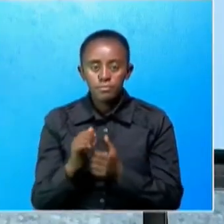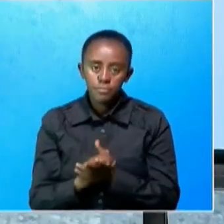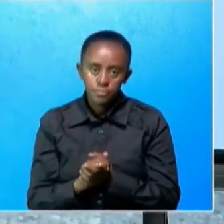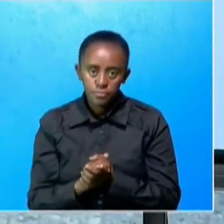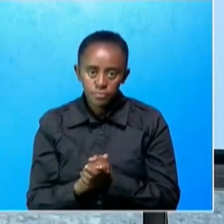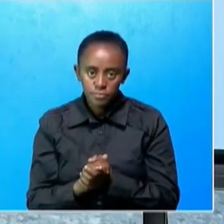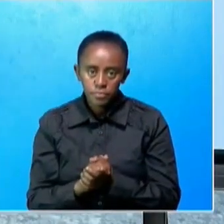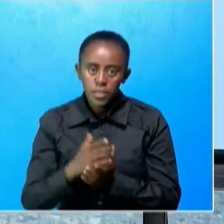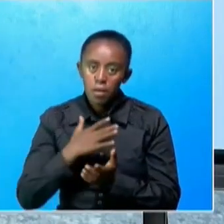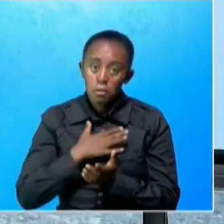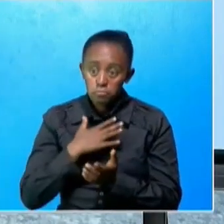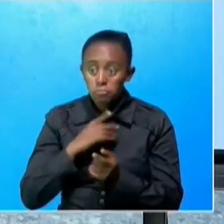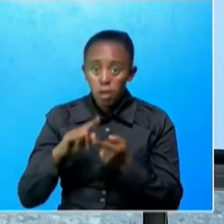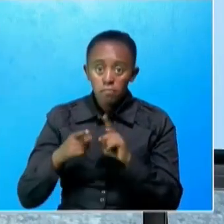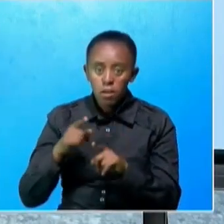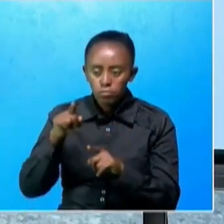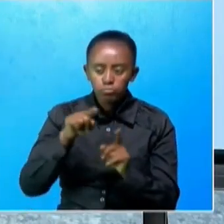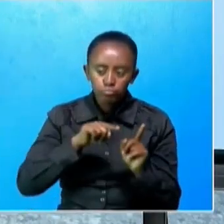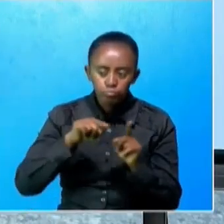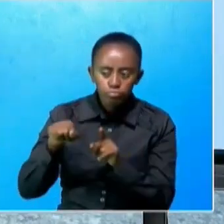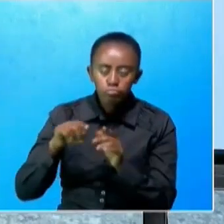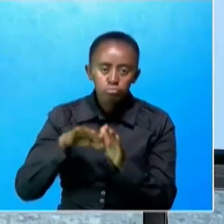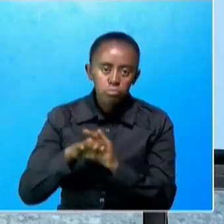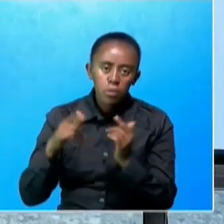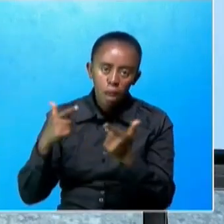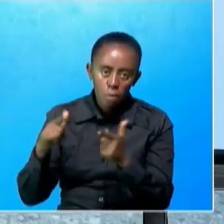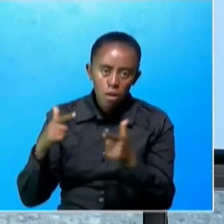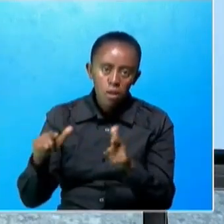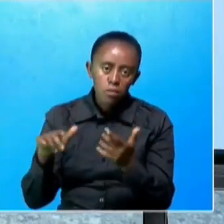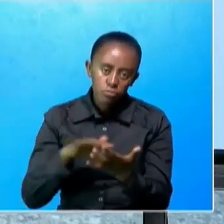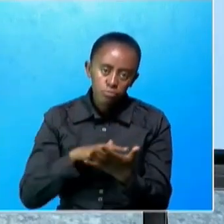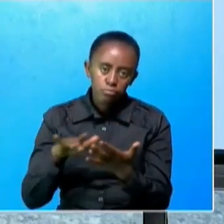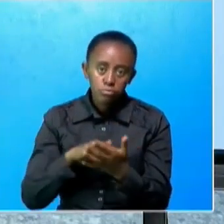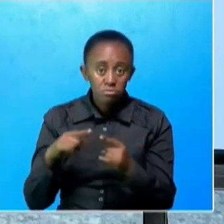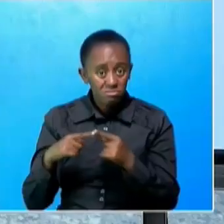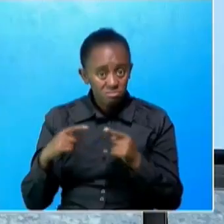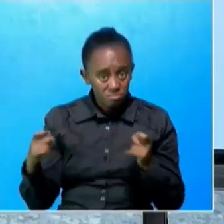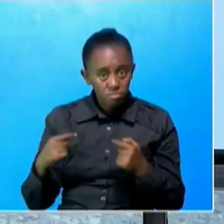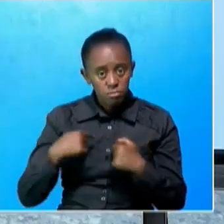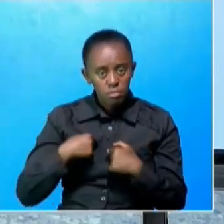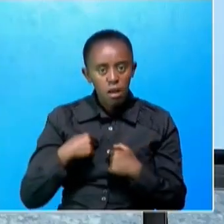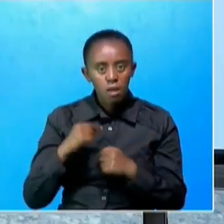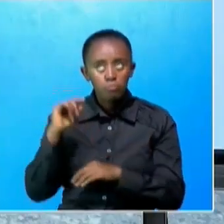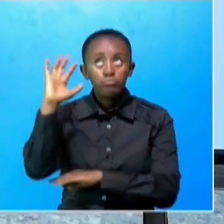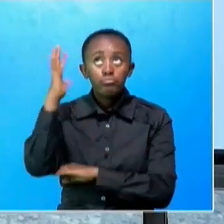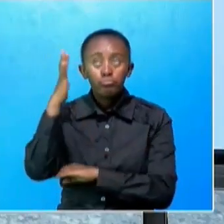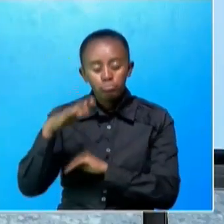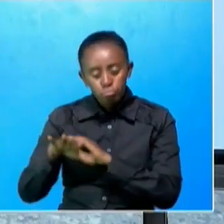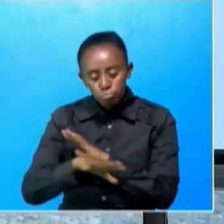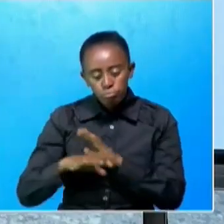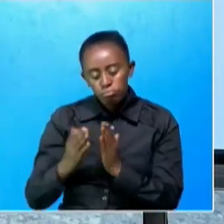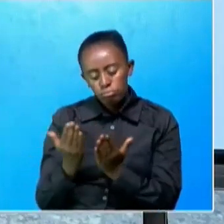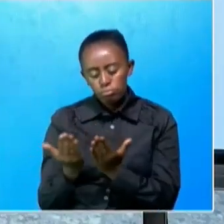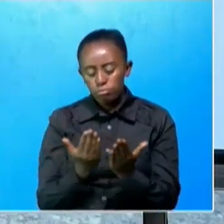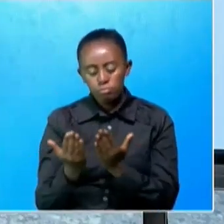my friend likes studying in the library. Conversely, I like studying under a